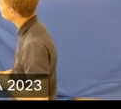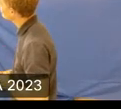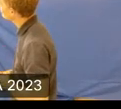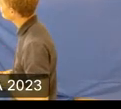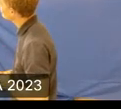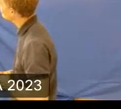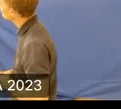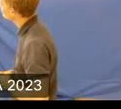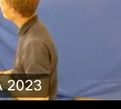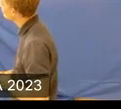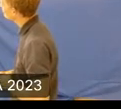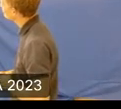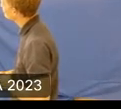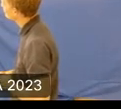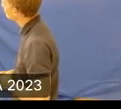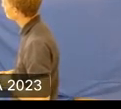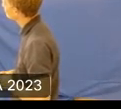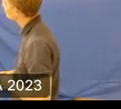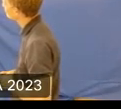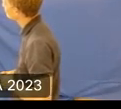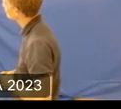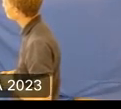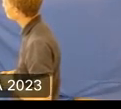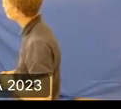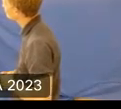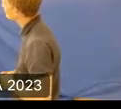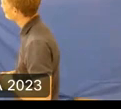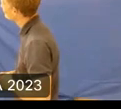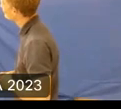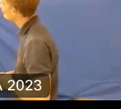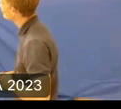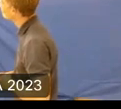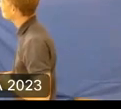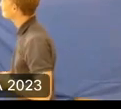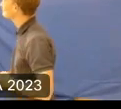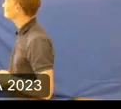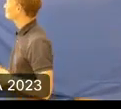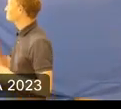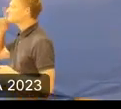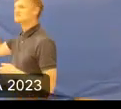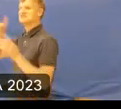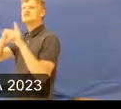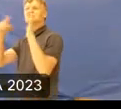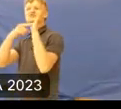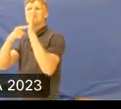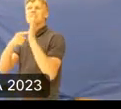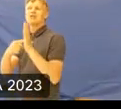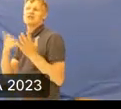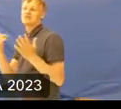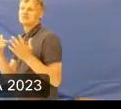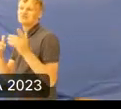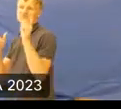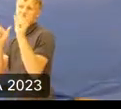you'll find that you have ended it, and so on and so forth. So possible